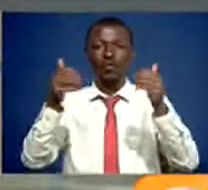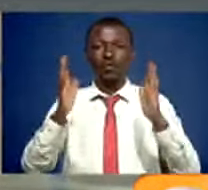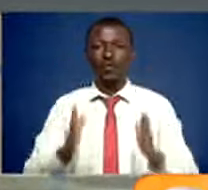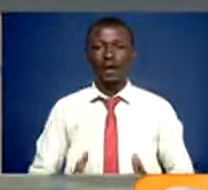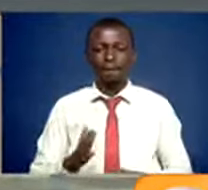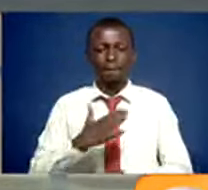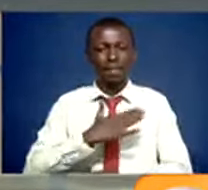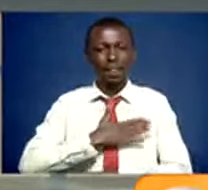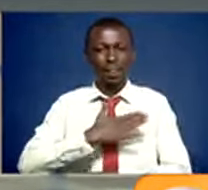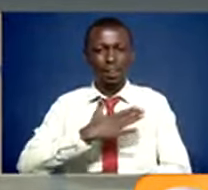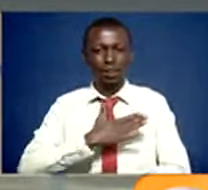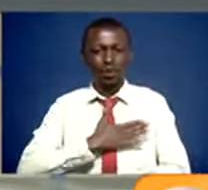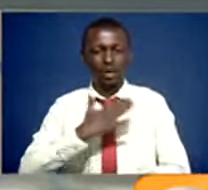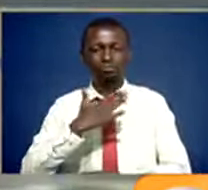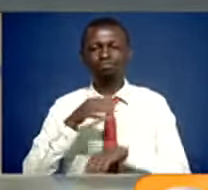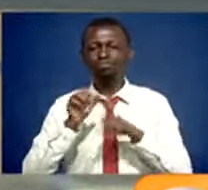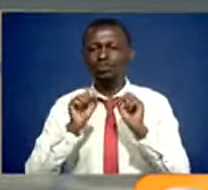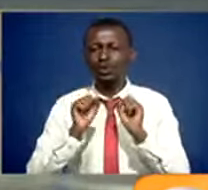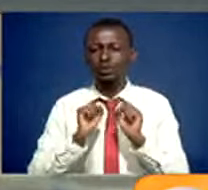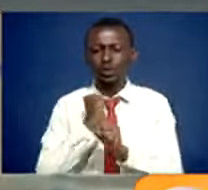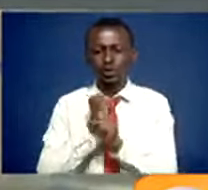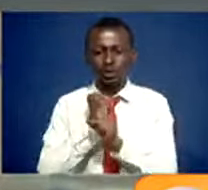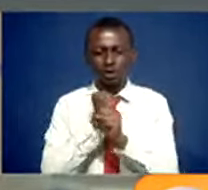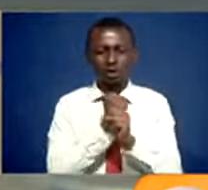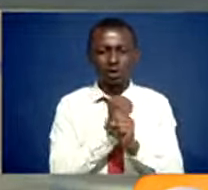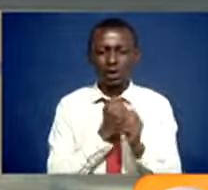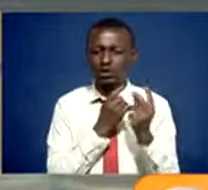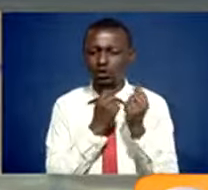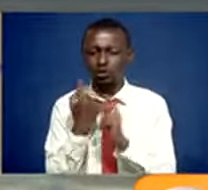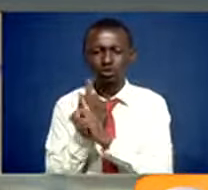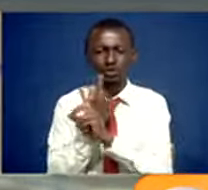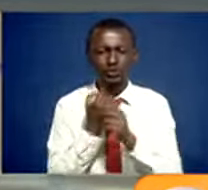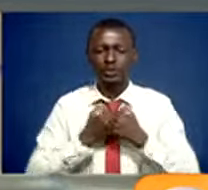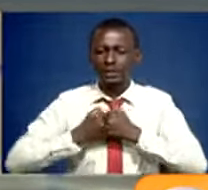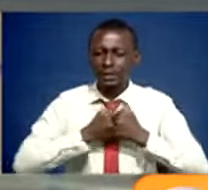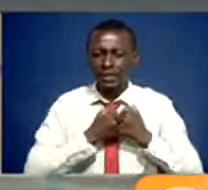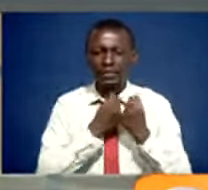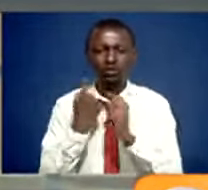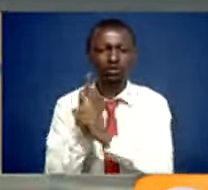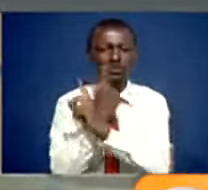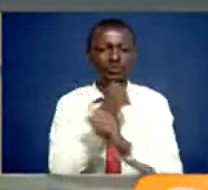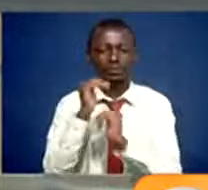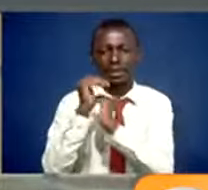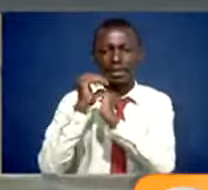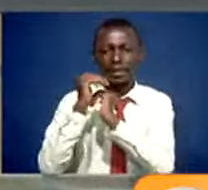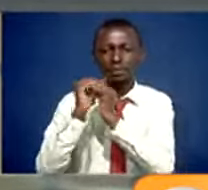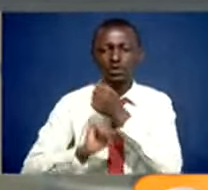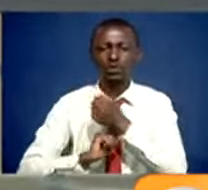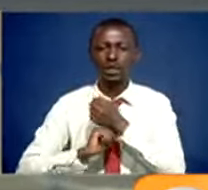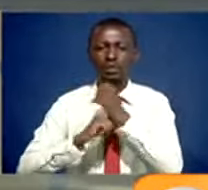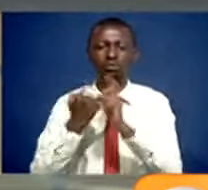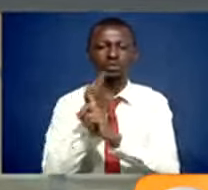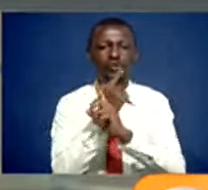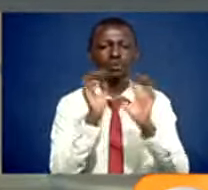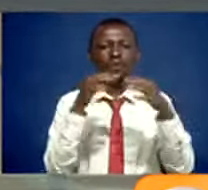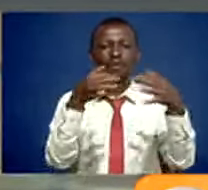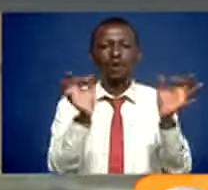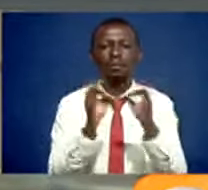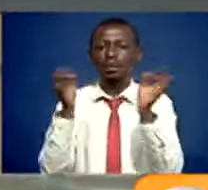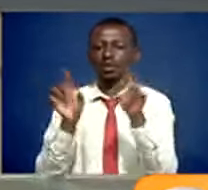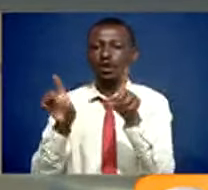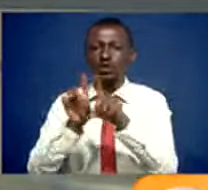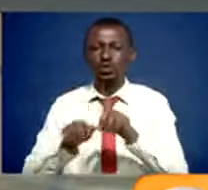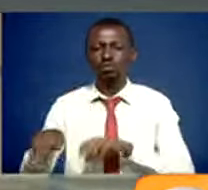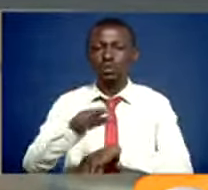have defied systemic and structural constraints and limitations to make a contribution to households and national